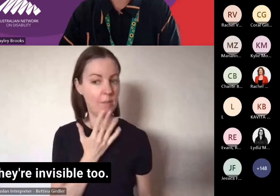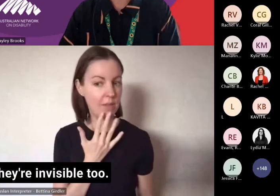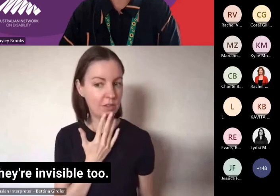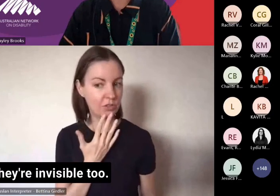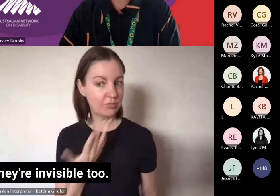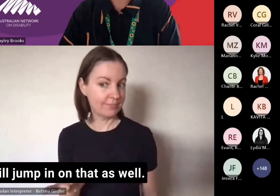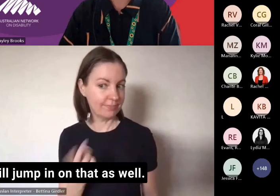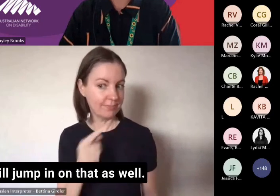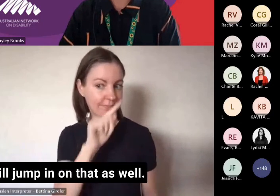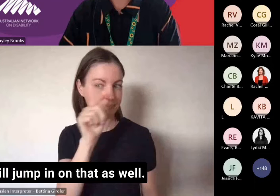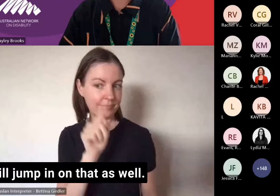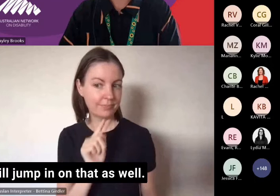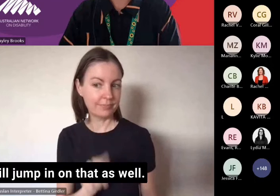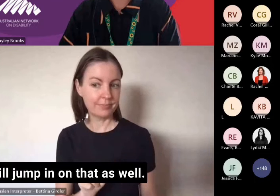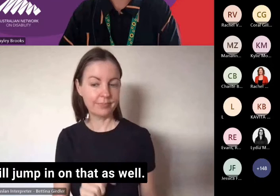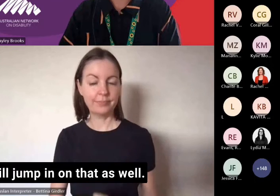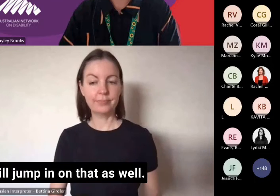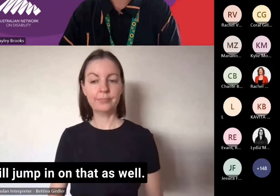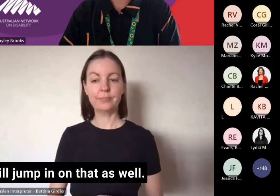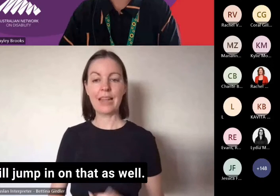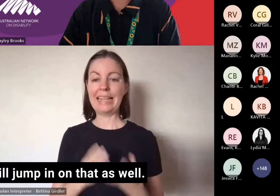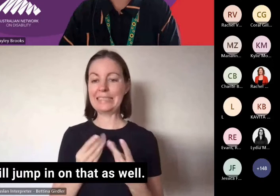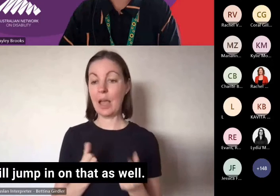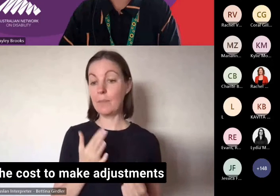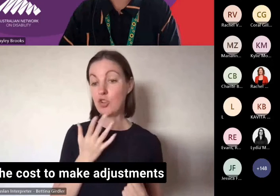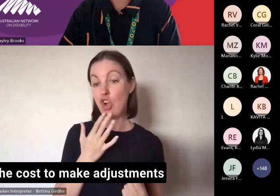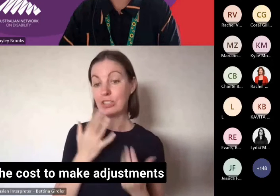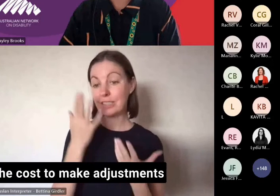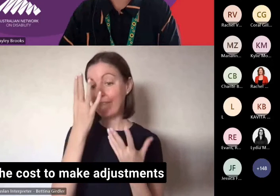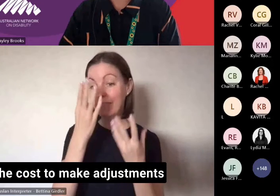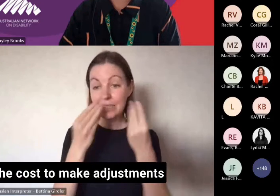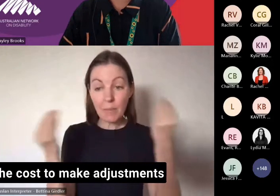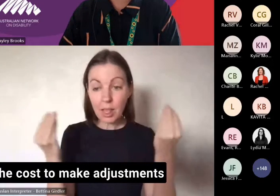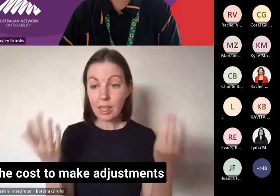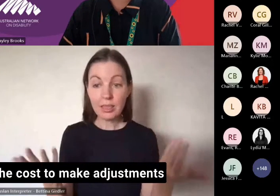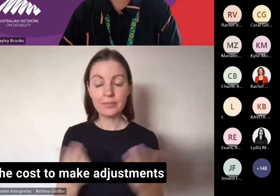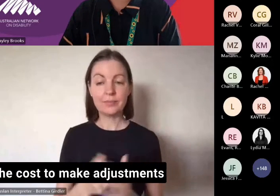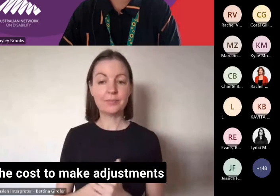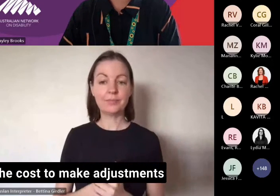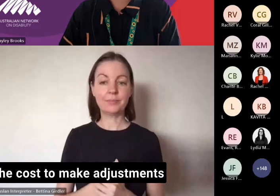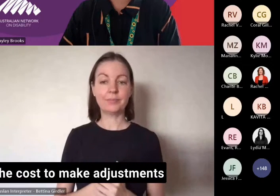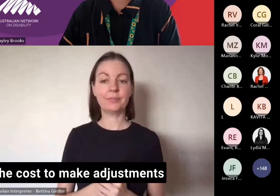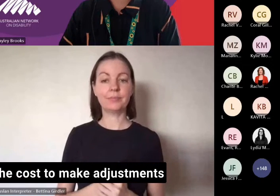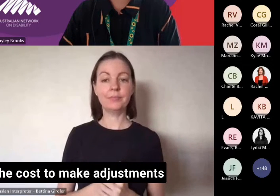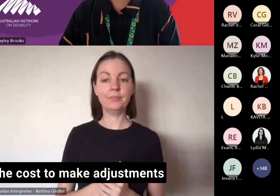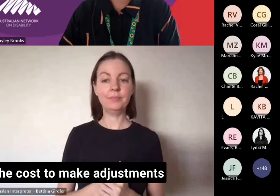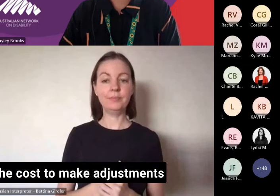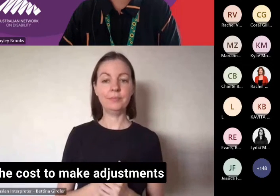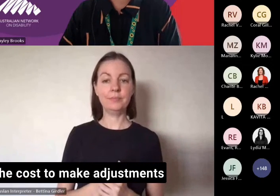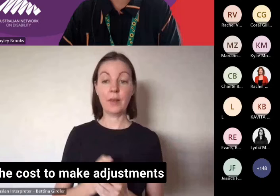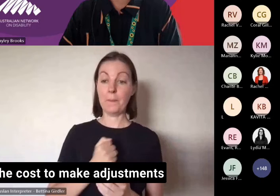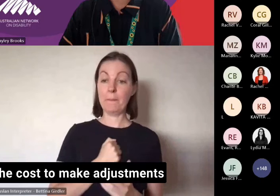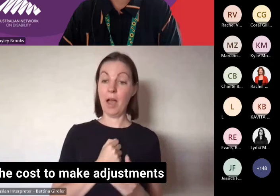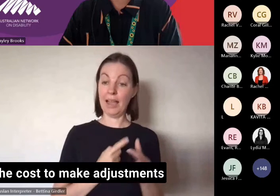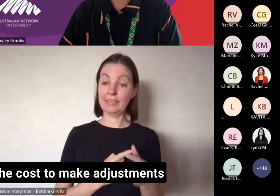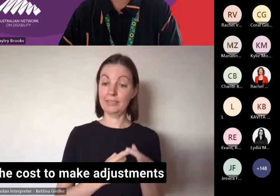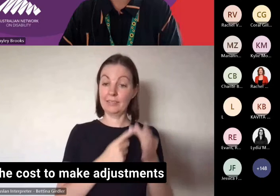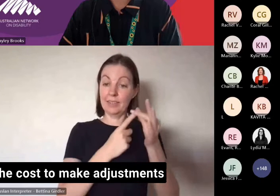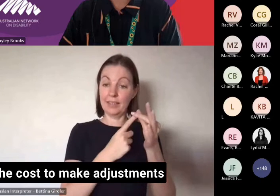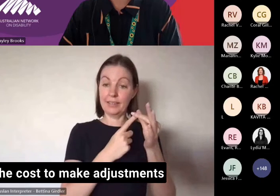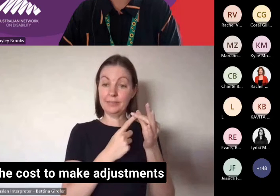too. I'm sure Hayley will jump in on that as well. But my key area is